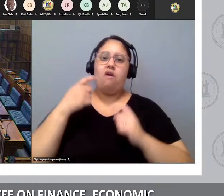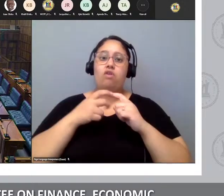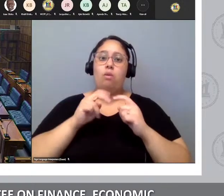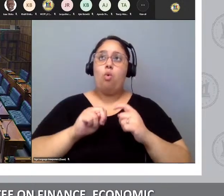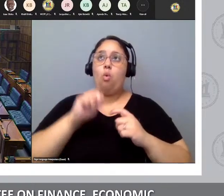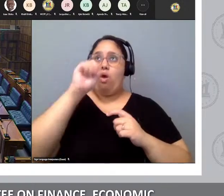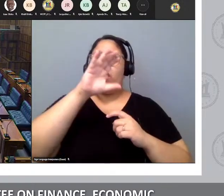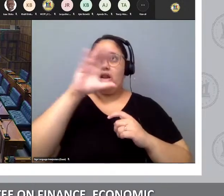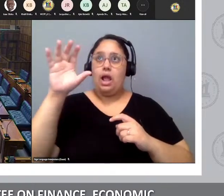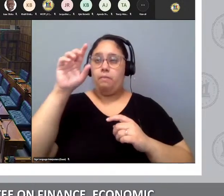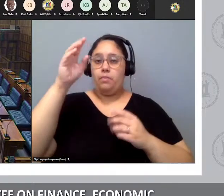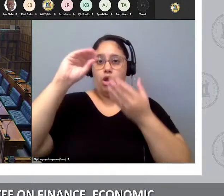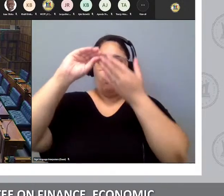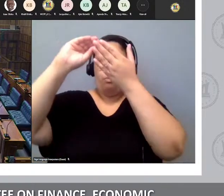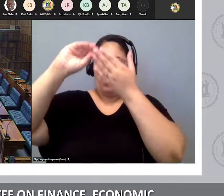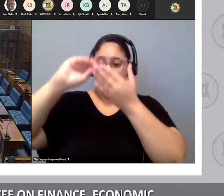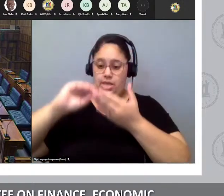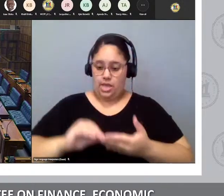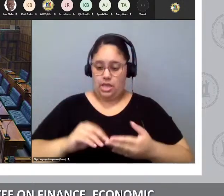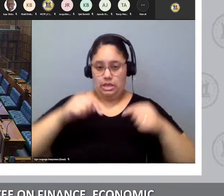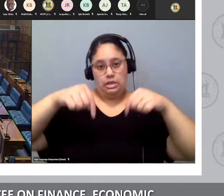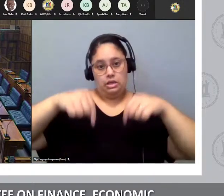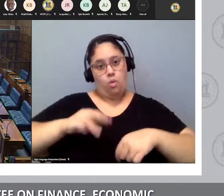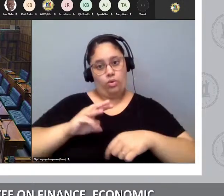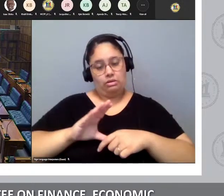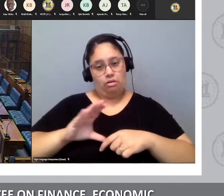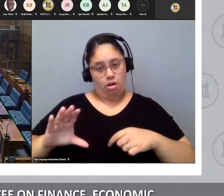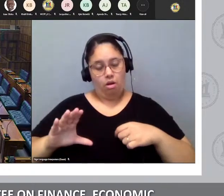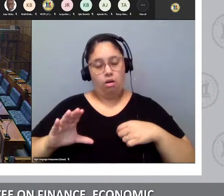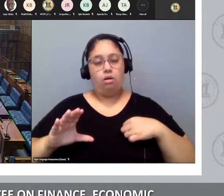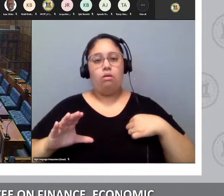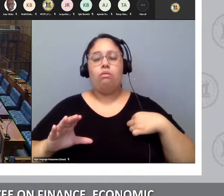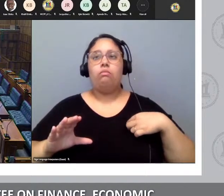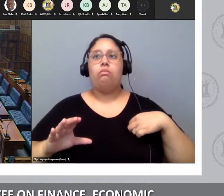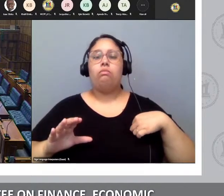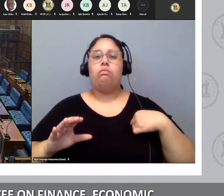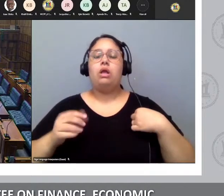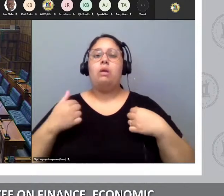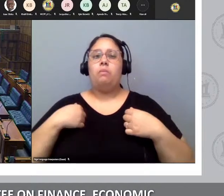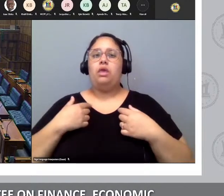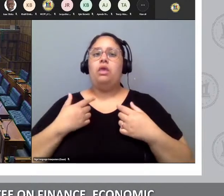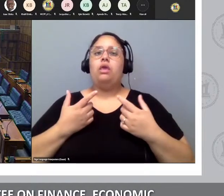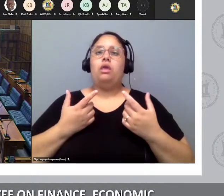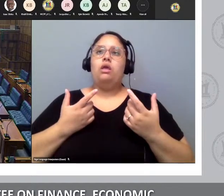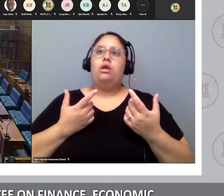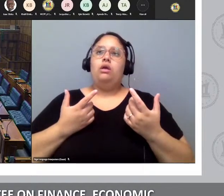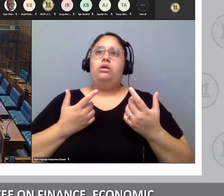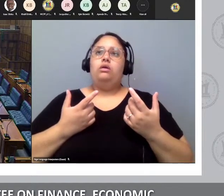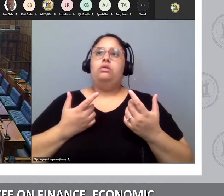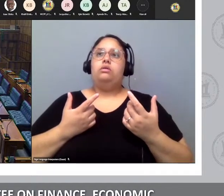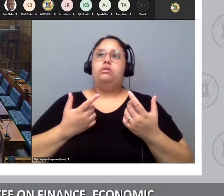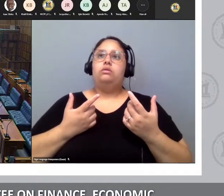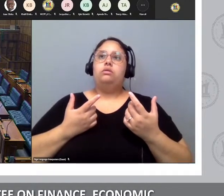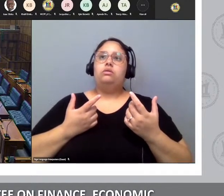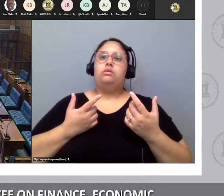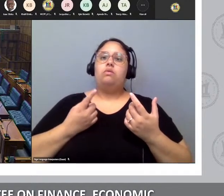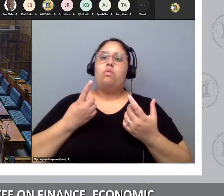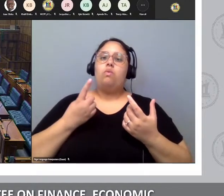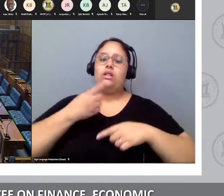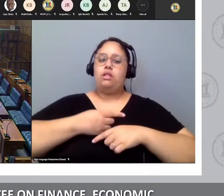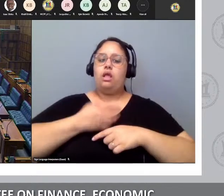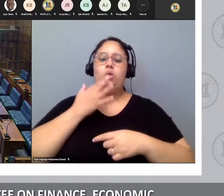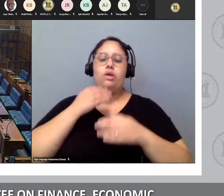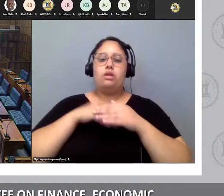Cape to our ports uh I used to or I I happen to spend uh a day in butter Fontaine